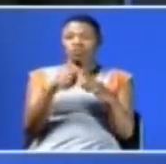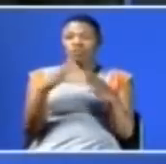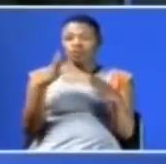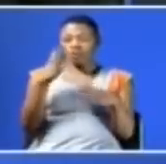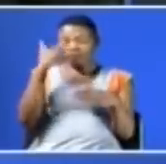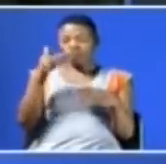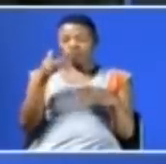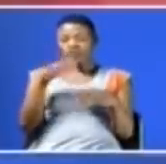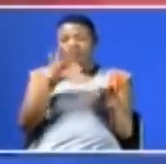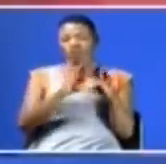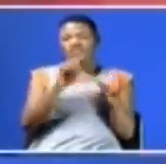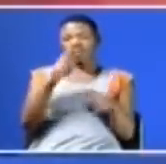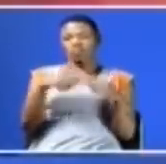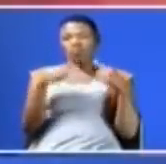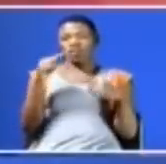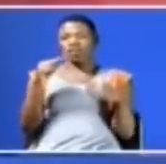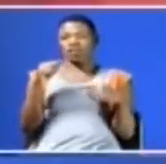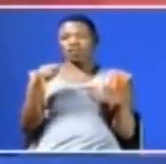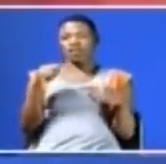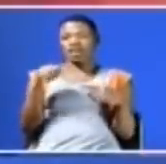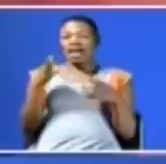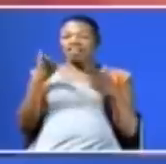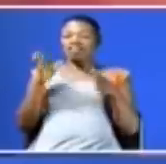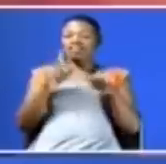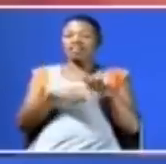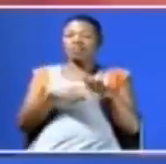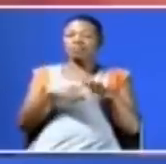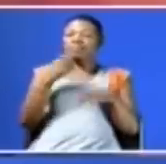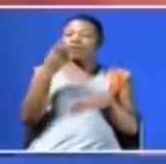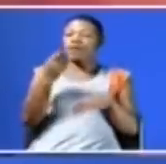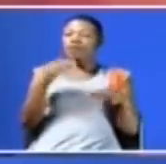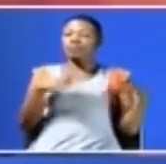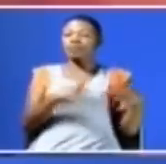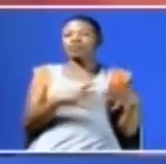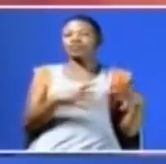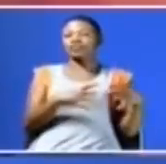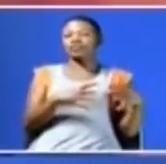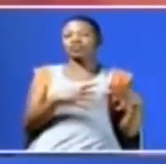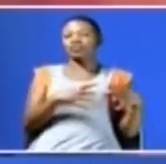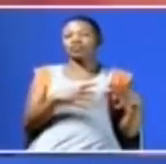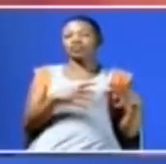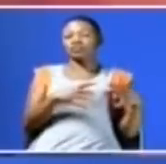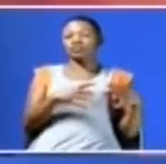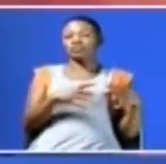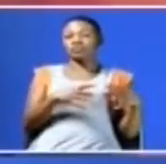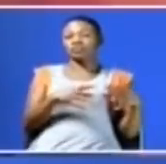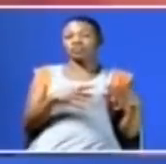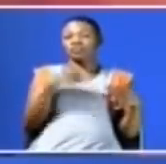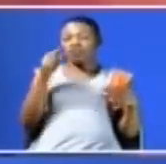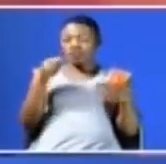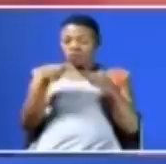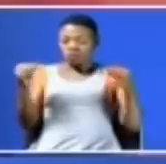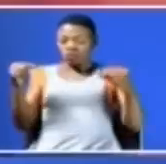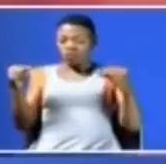they've won or seats they've won. And in this case, the minority party leadership, that is the